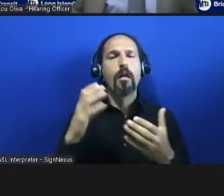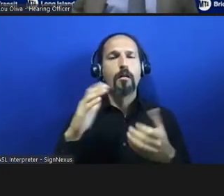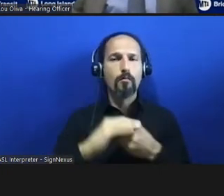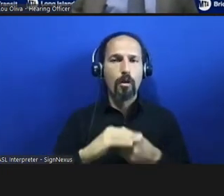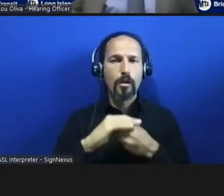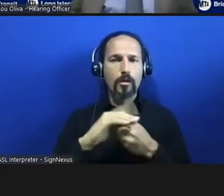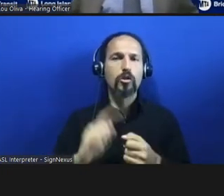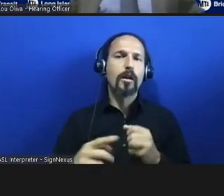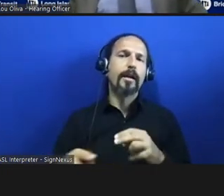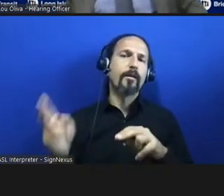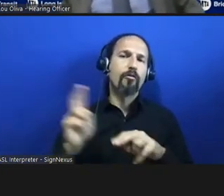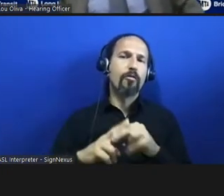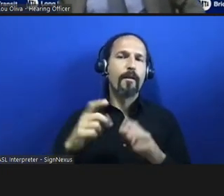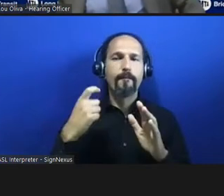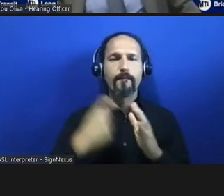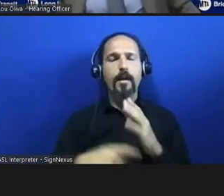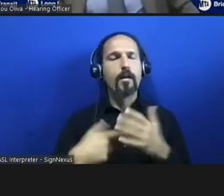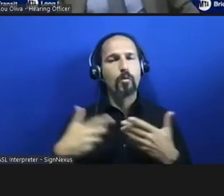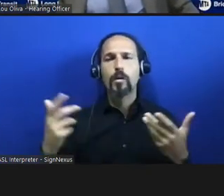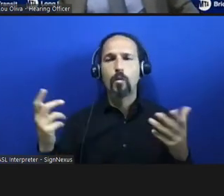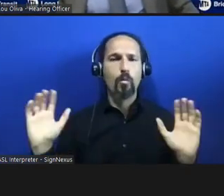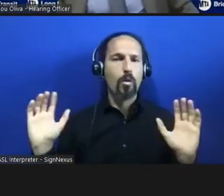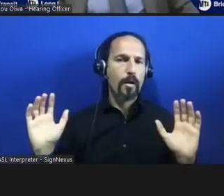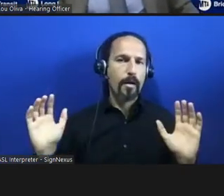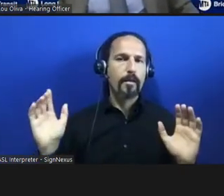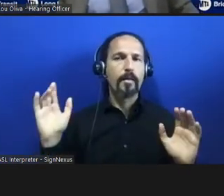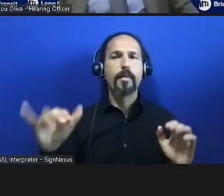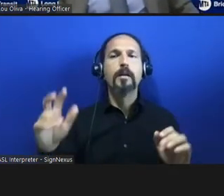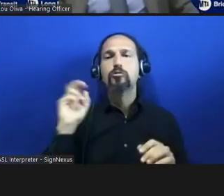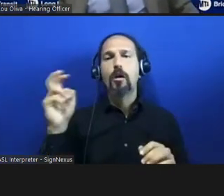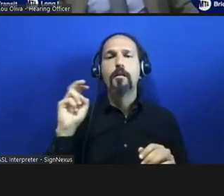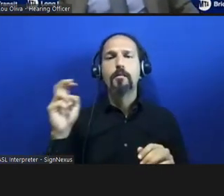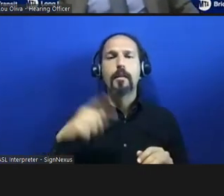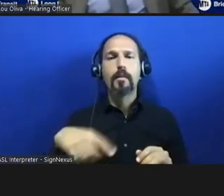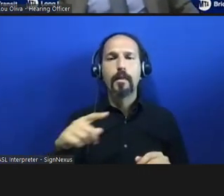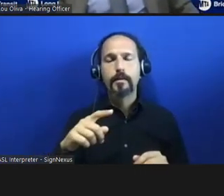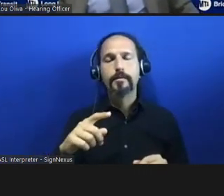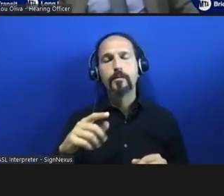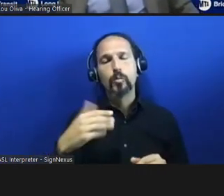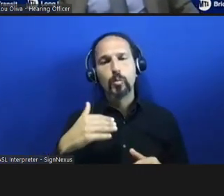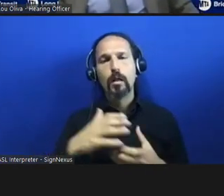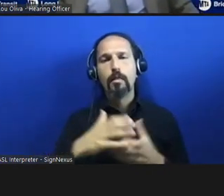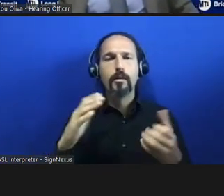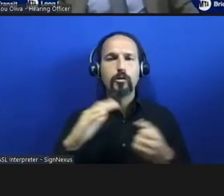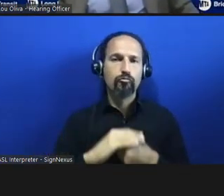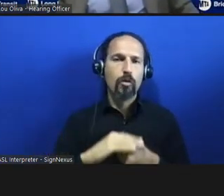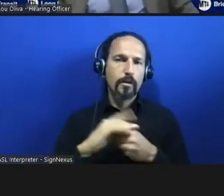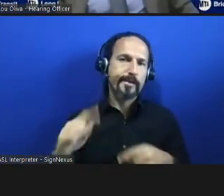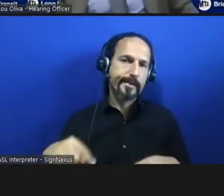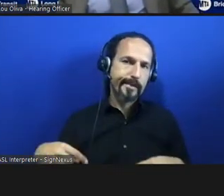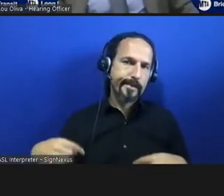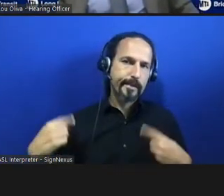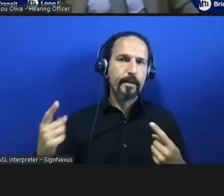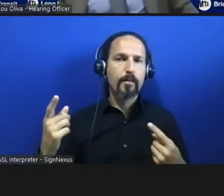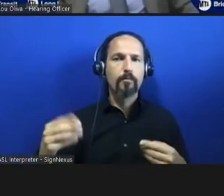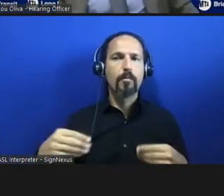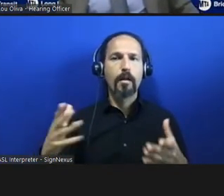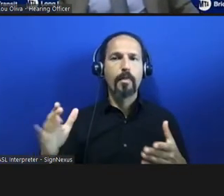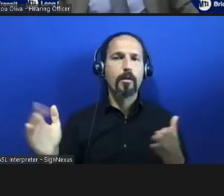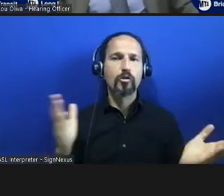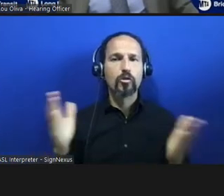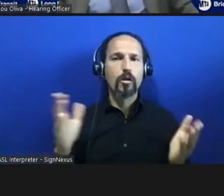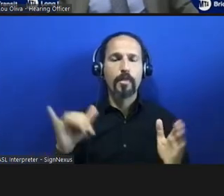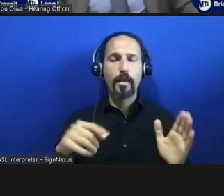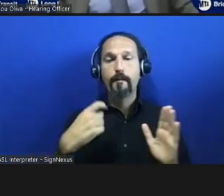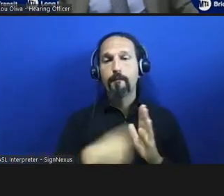to increase our fares which we do not wish to do the traveling public has endured much stress over the last couple of years and utilizes our service because it is an